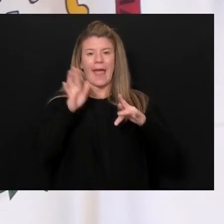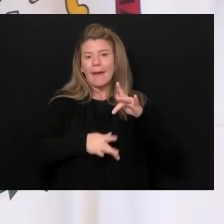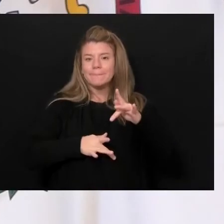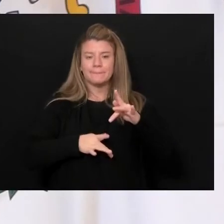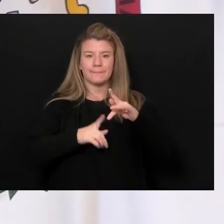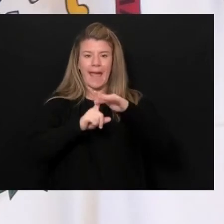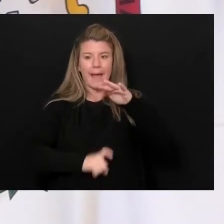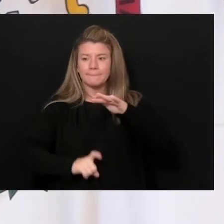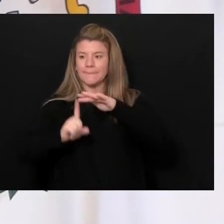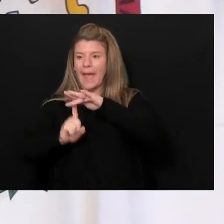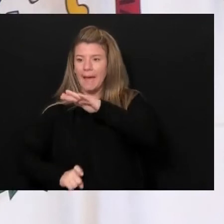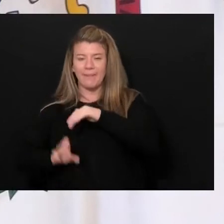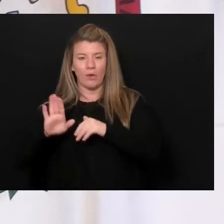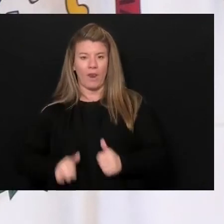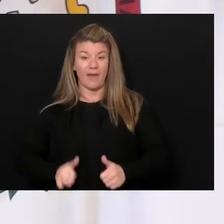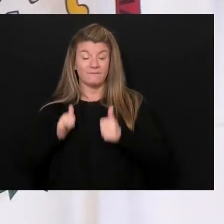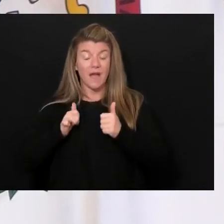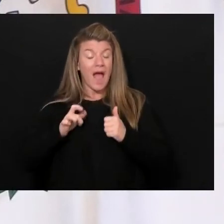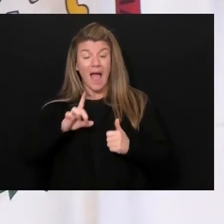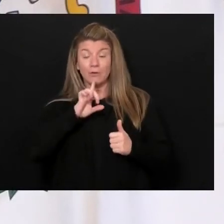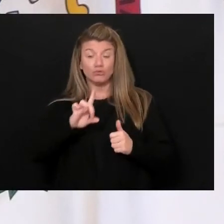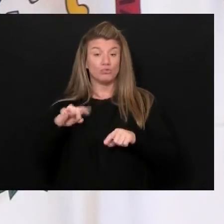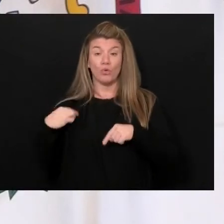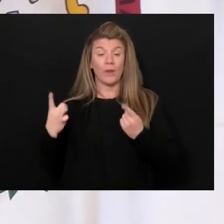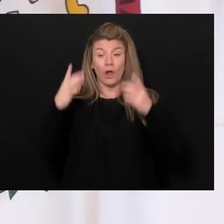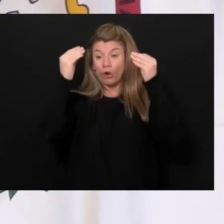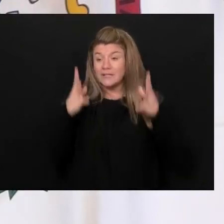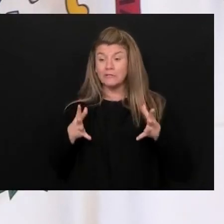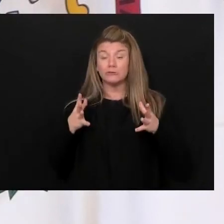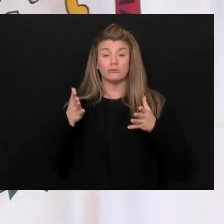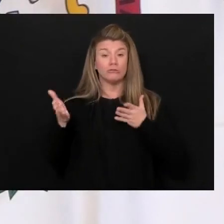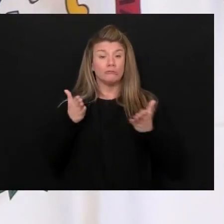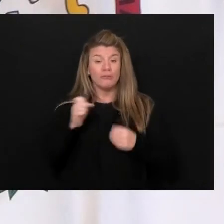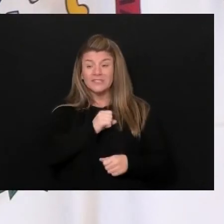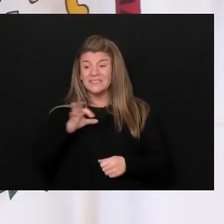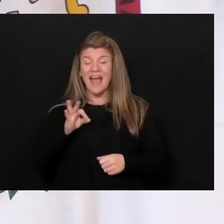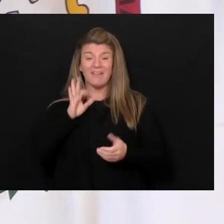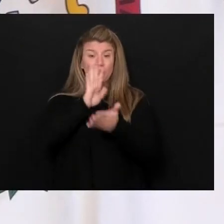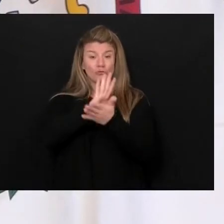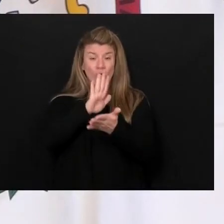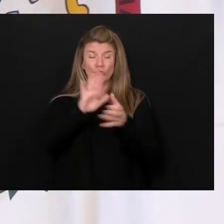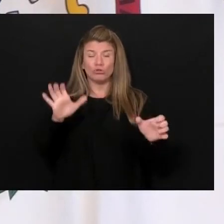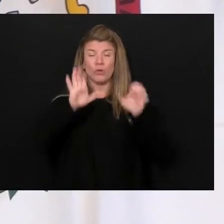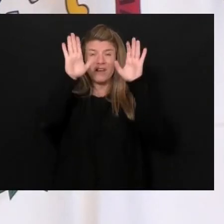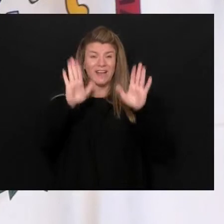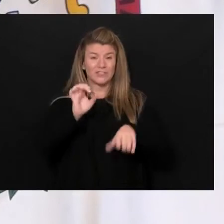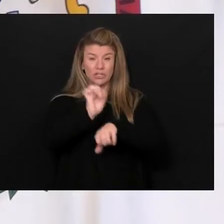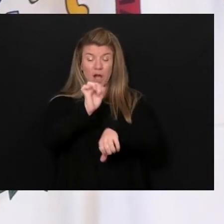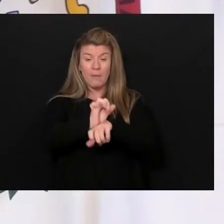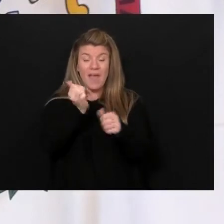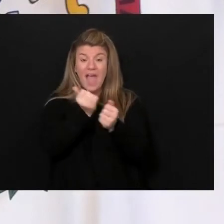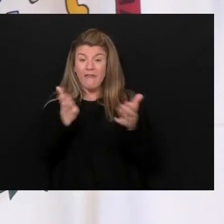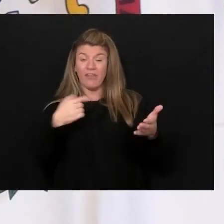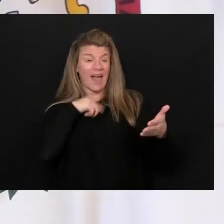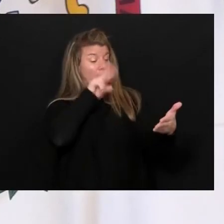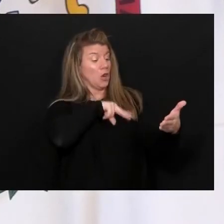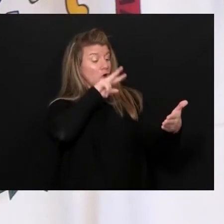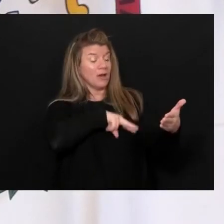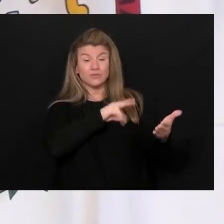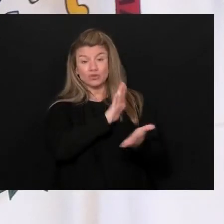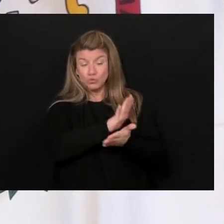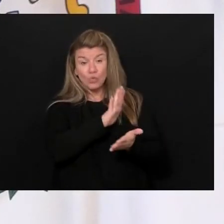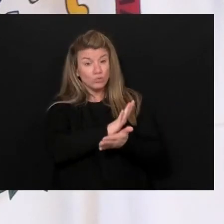teachers have done fantastic. Our service personnel have done fantastic. The schools, by the numbers that I read and everything, are